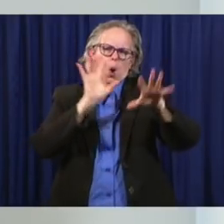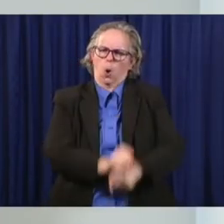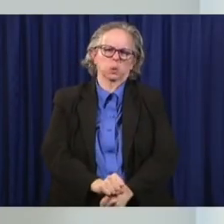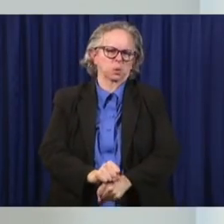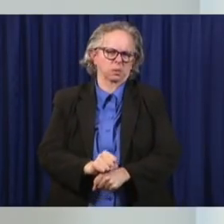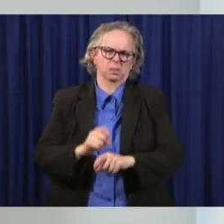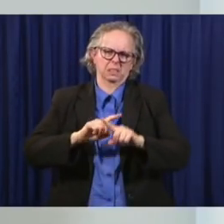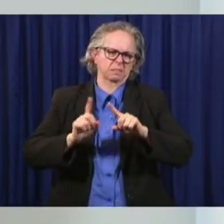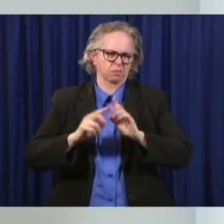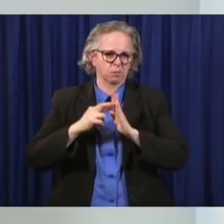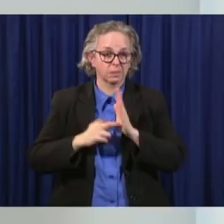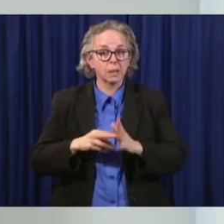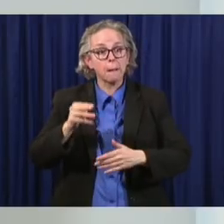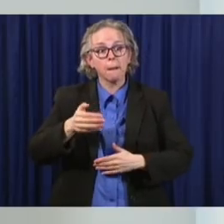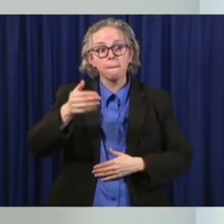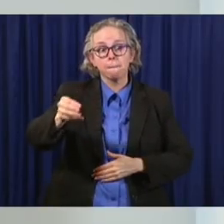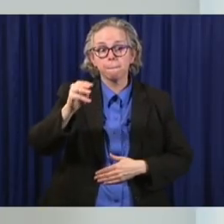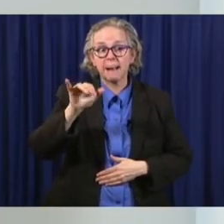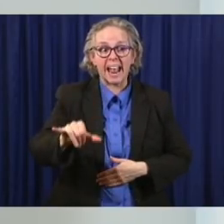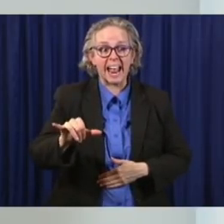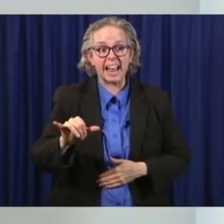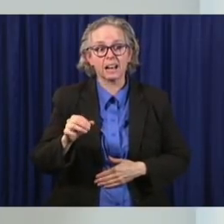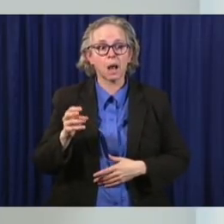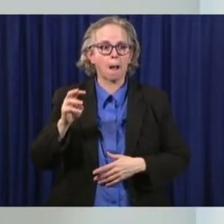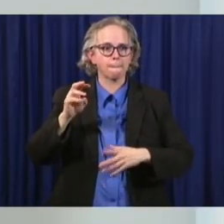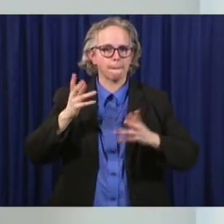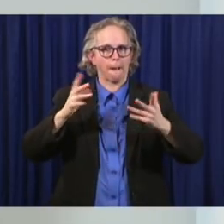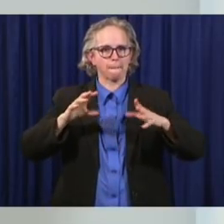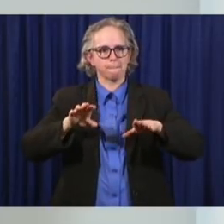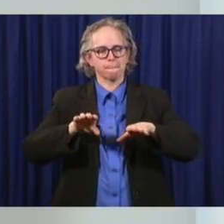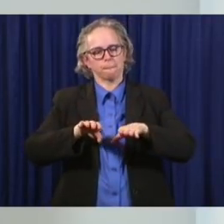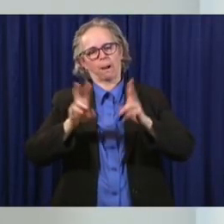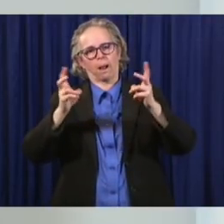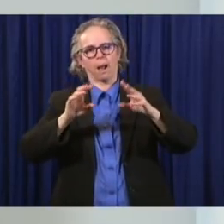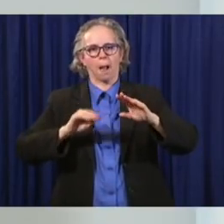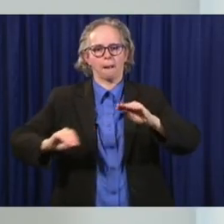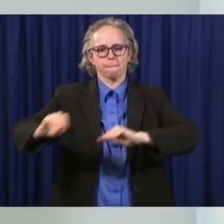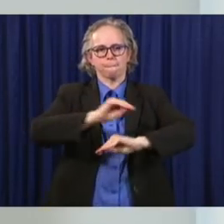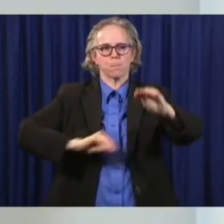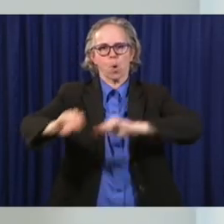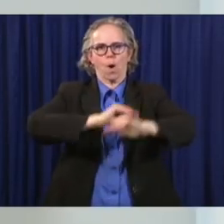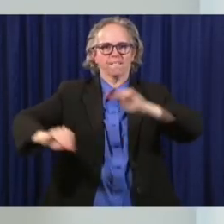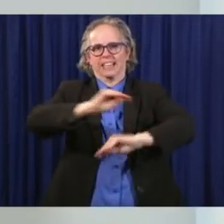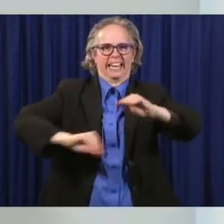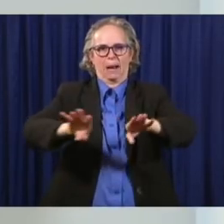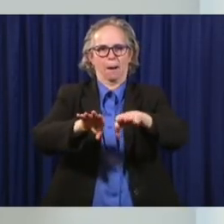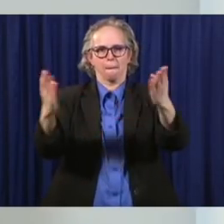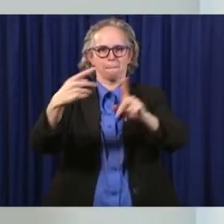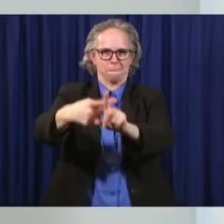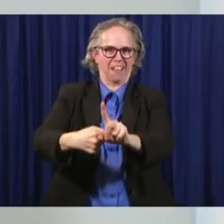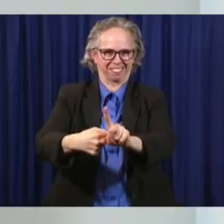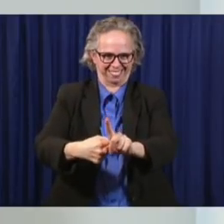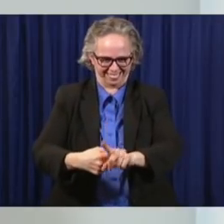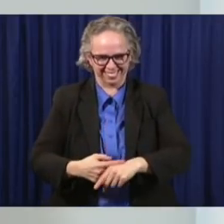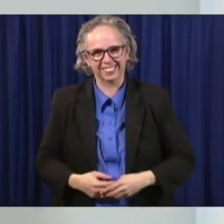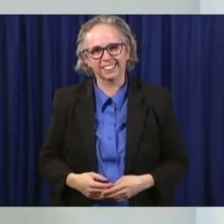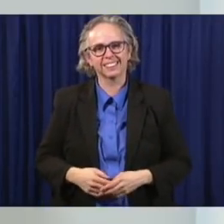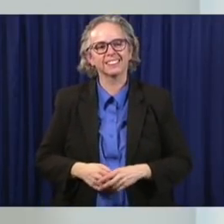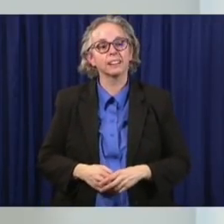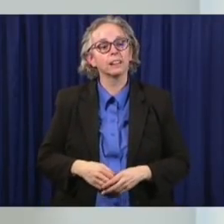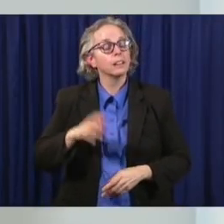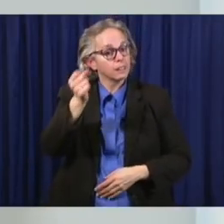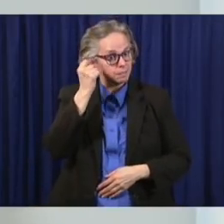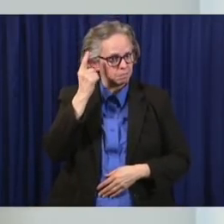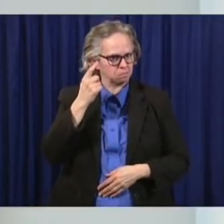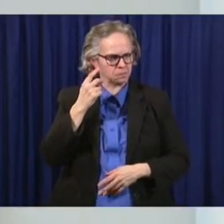a lot of things that are moving in May in our economy. And I look back 2 months ago when we kind of all